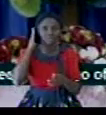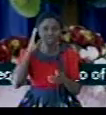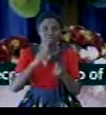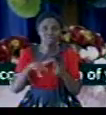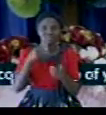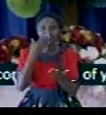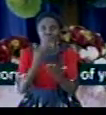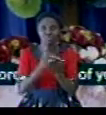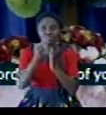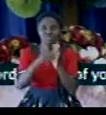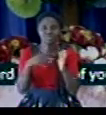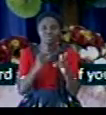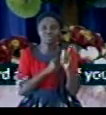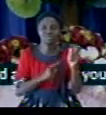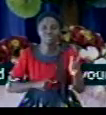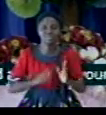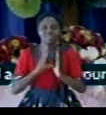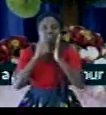to shout a bigger